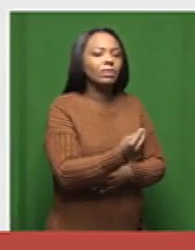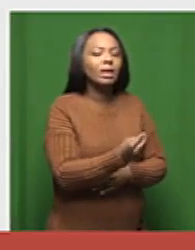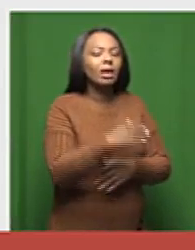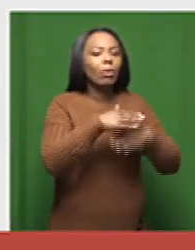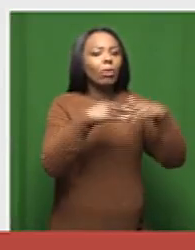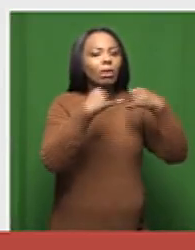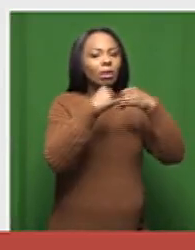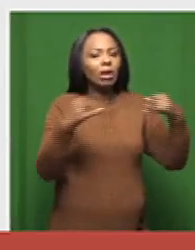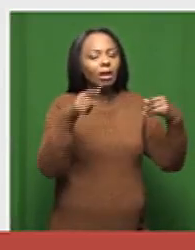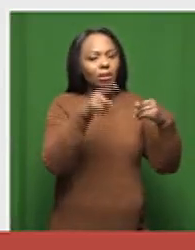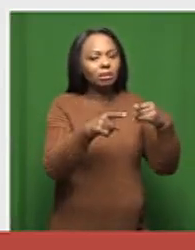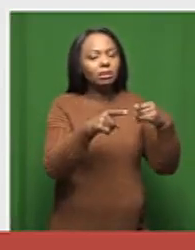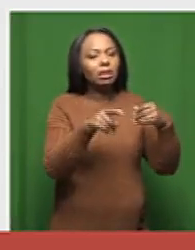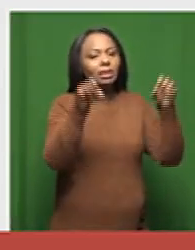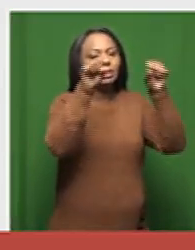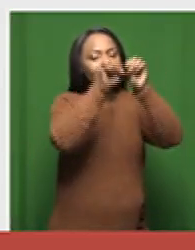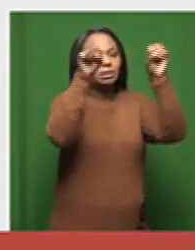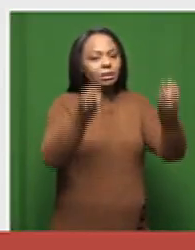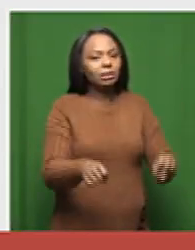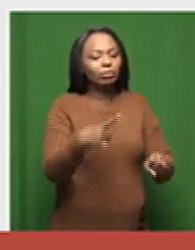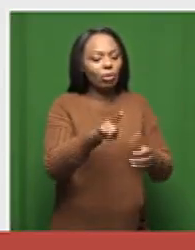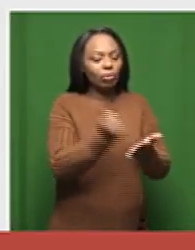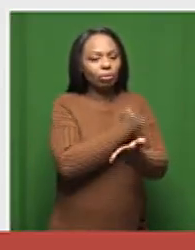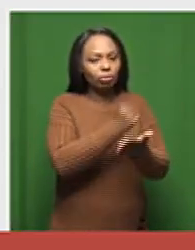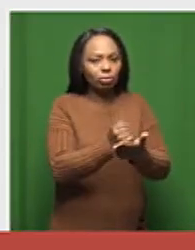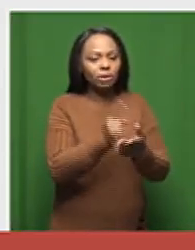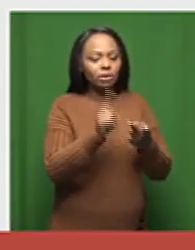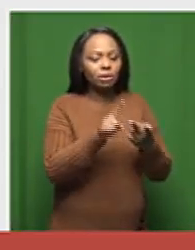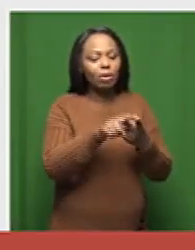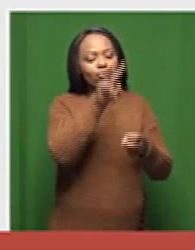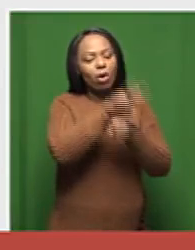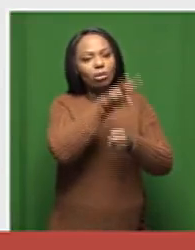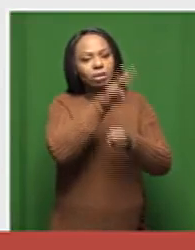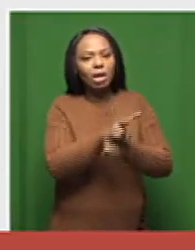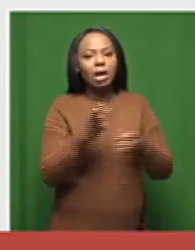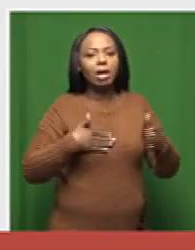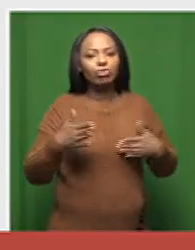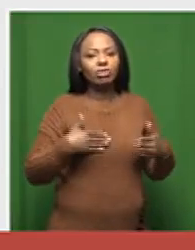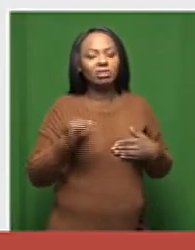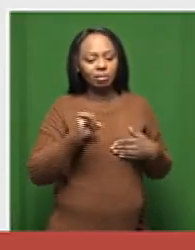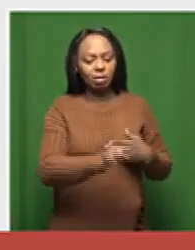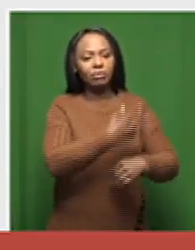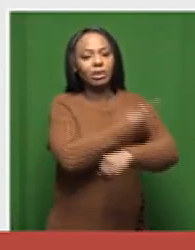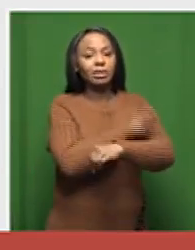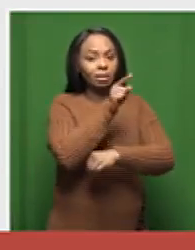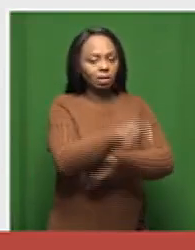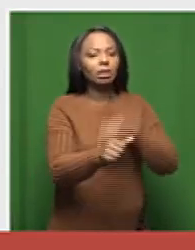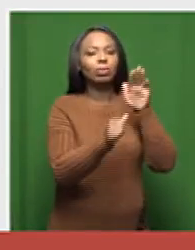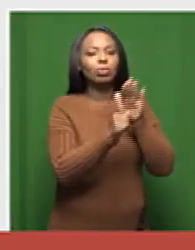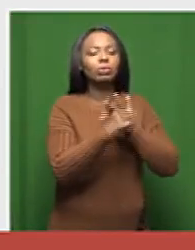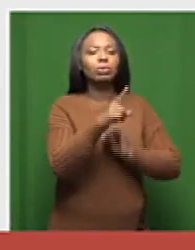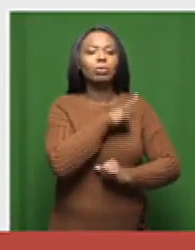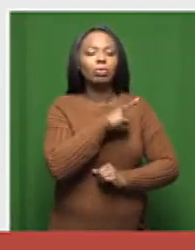the registration as well as monitoring of the administration of the vaccine. And that's really important because that